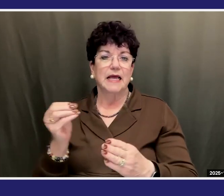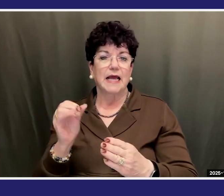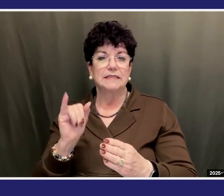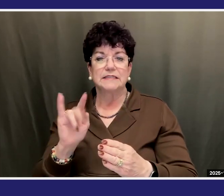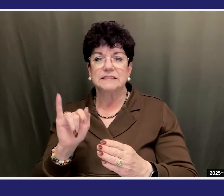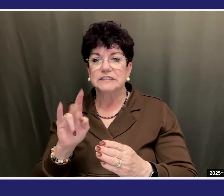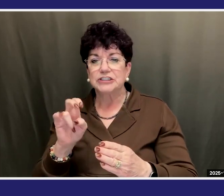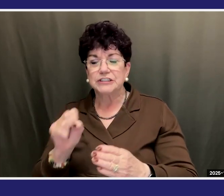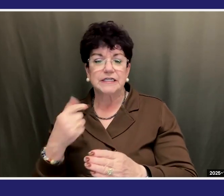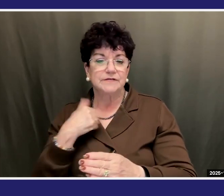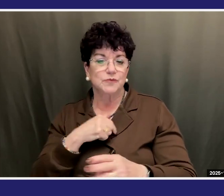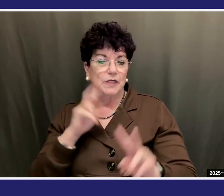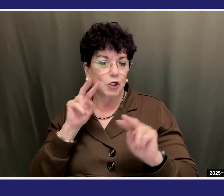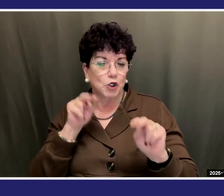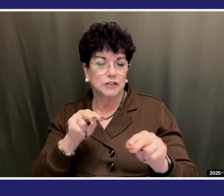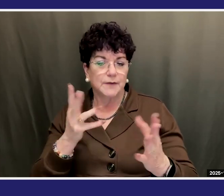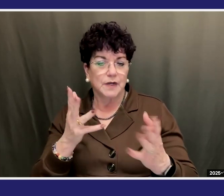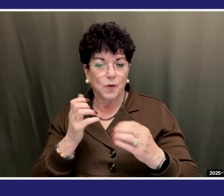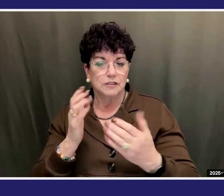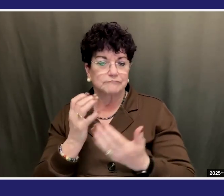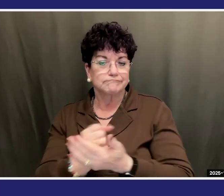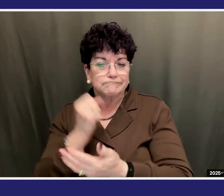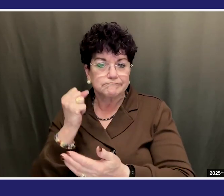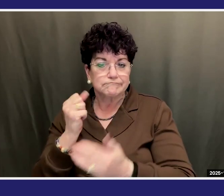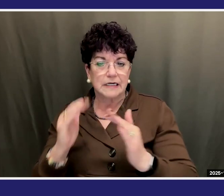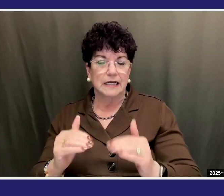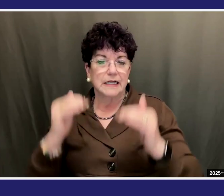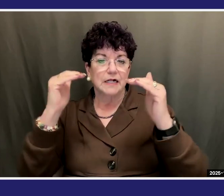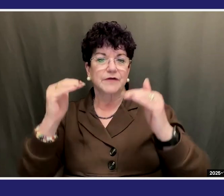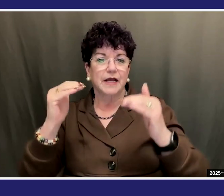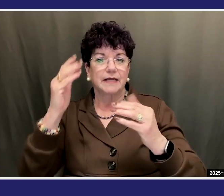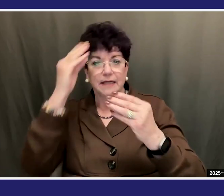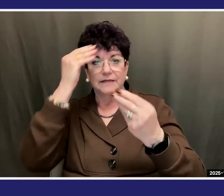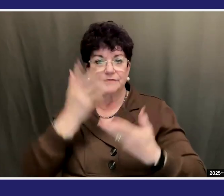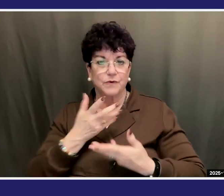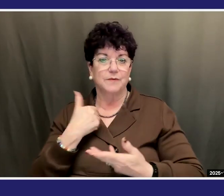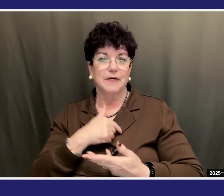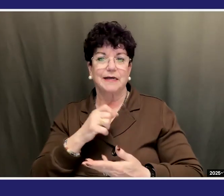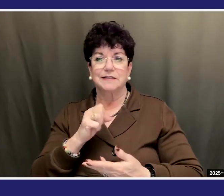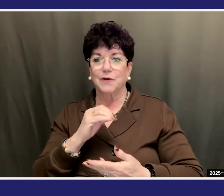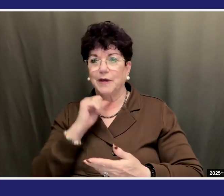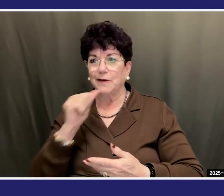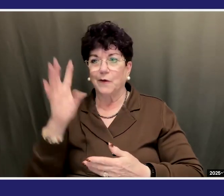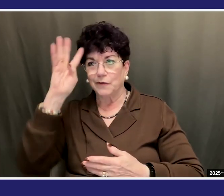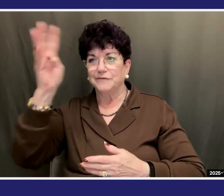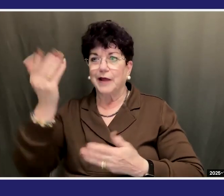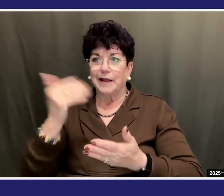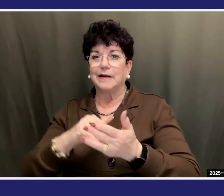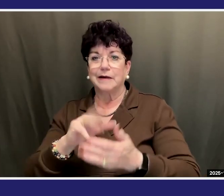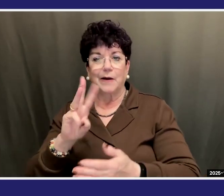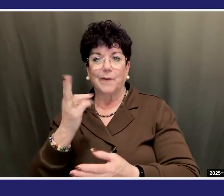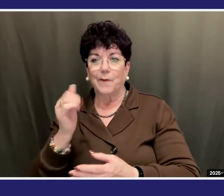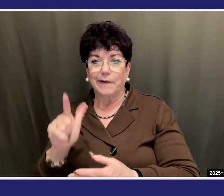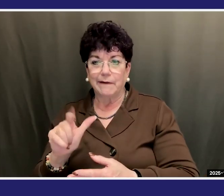at and wanted to leverage and elevate and inform the work that we're doing so that we're not recreating the wheel or